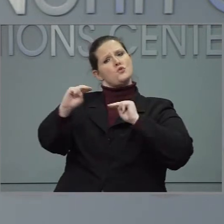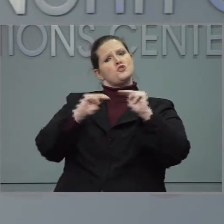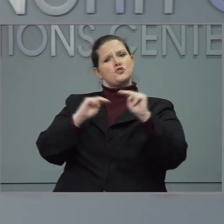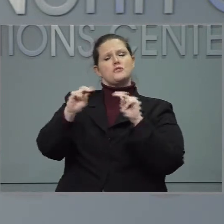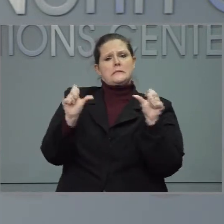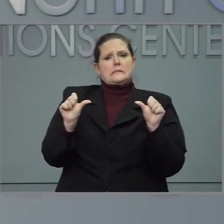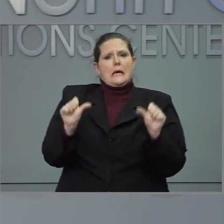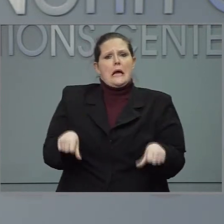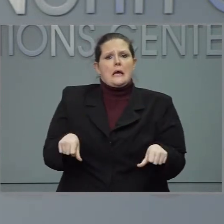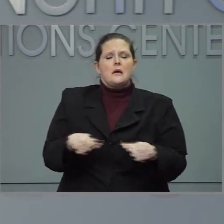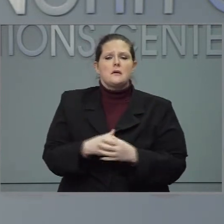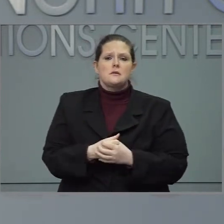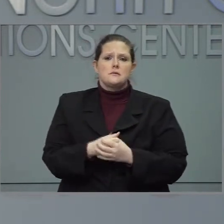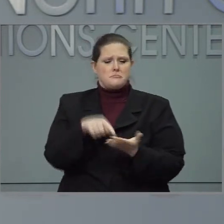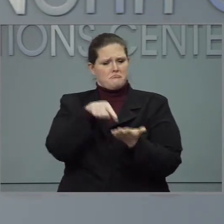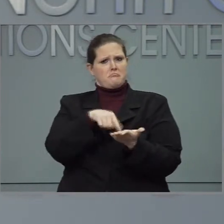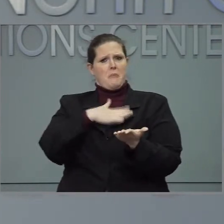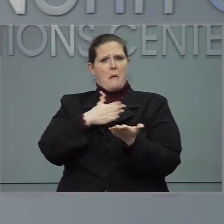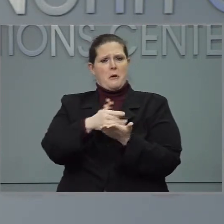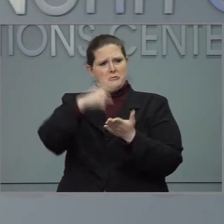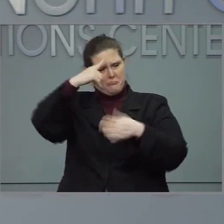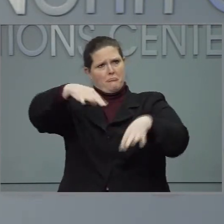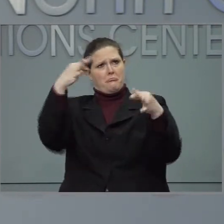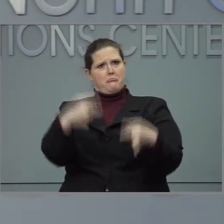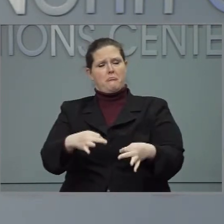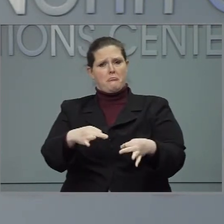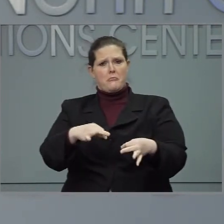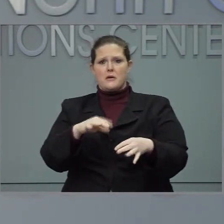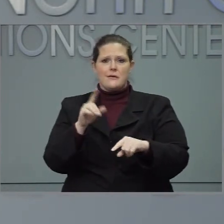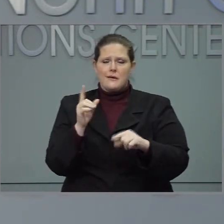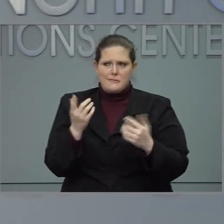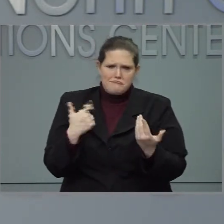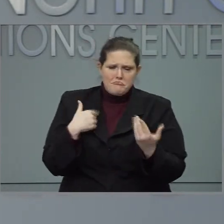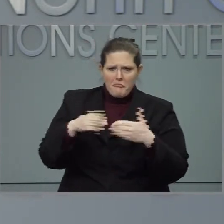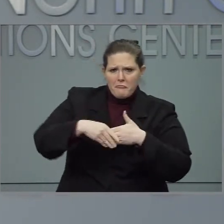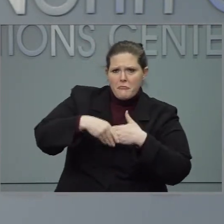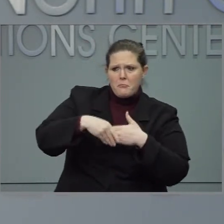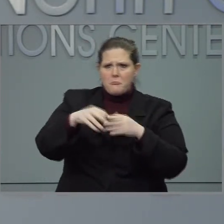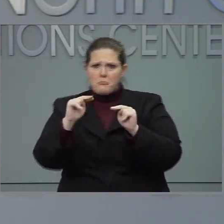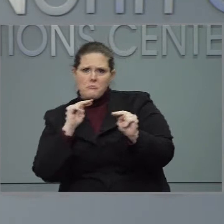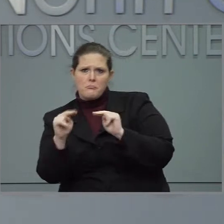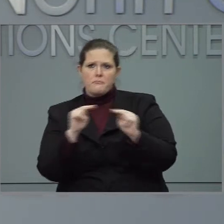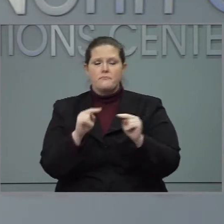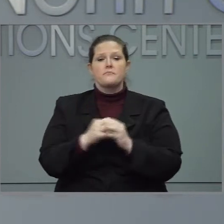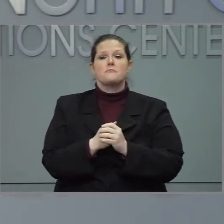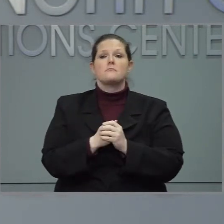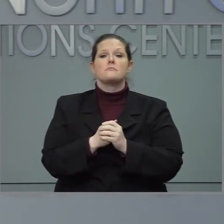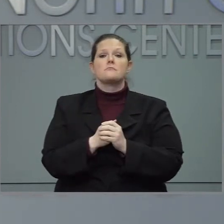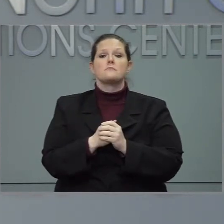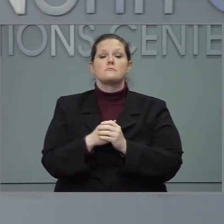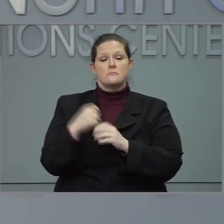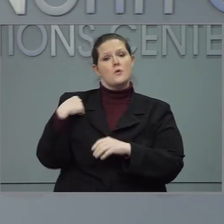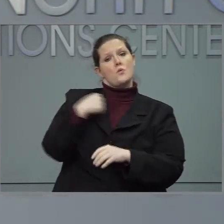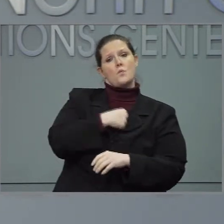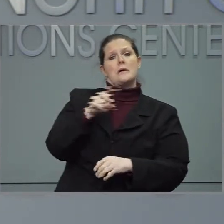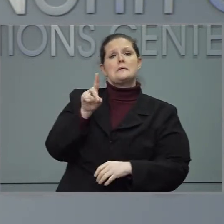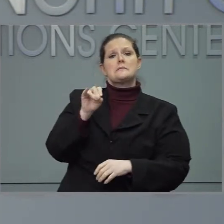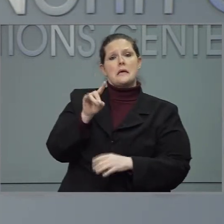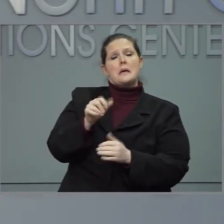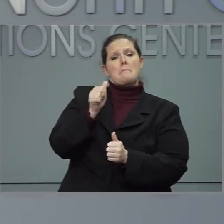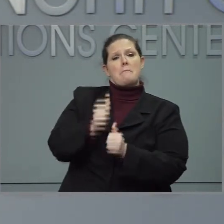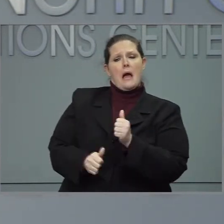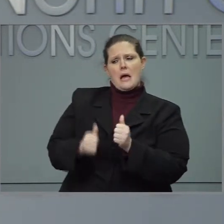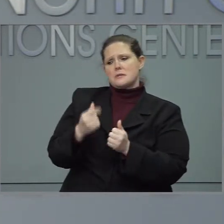you saw some of the early indications with the public school bill that we passed a couple of